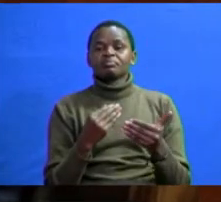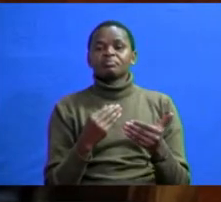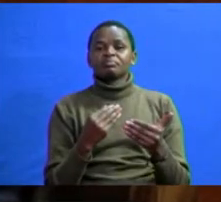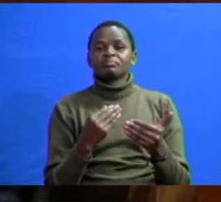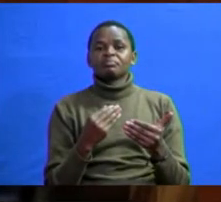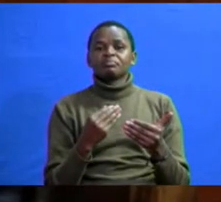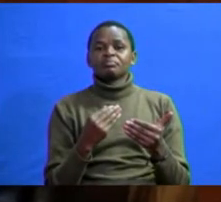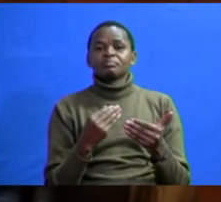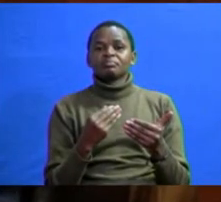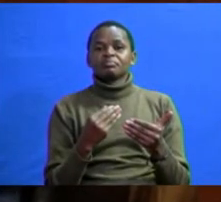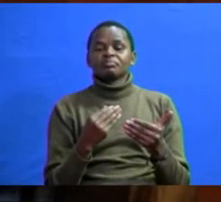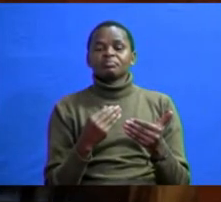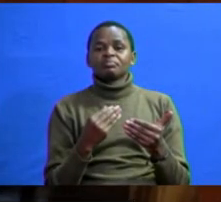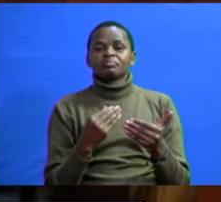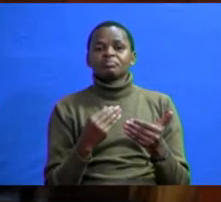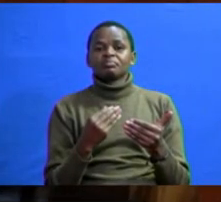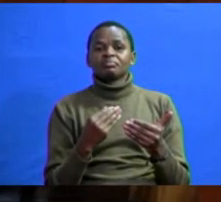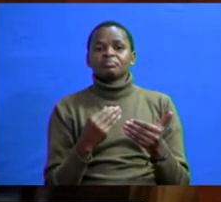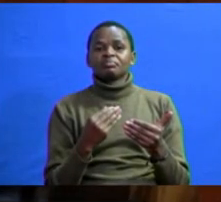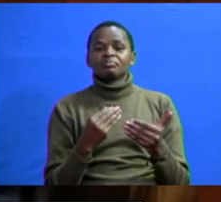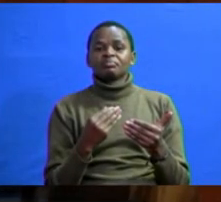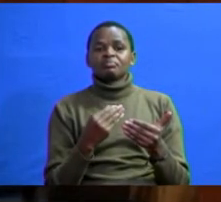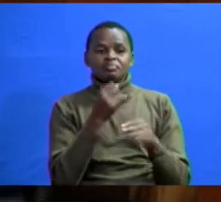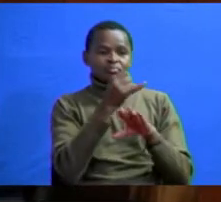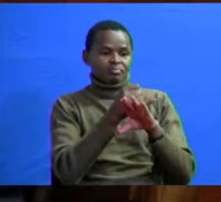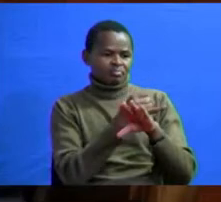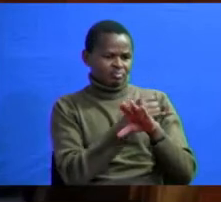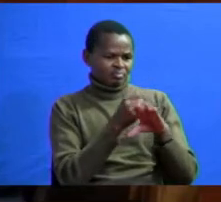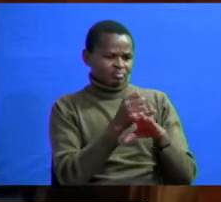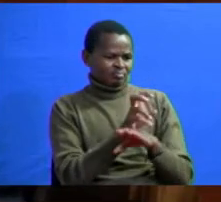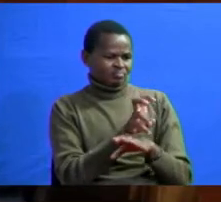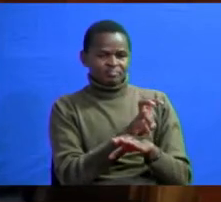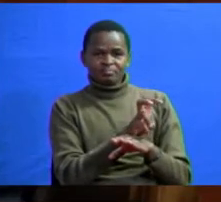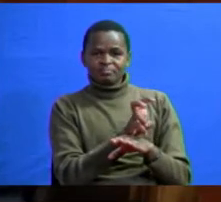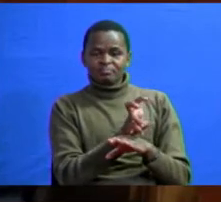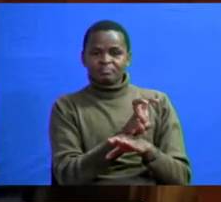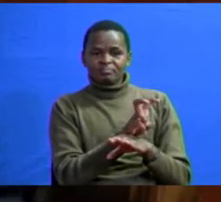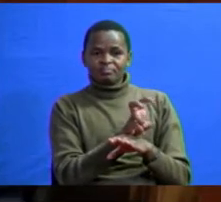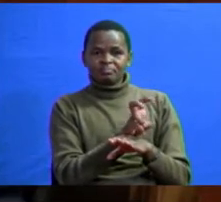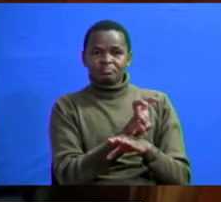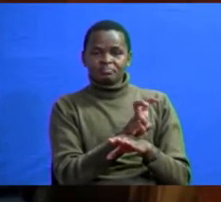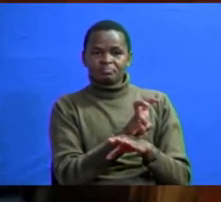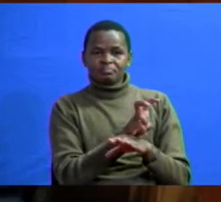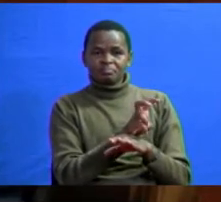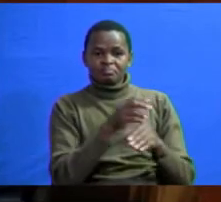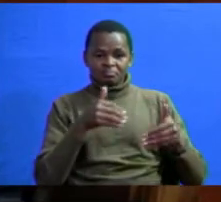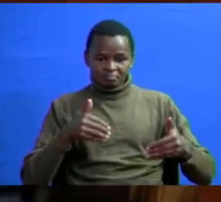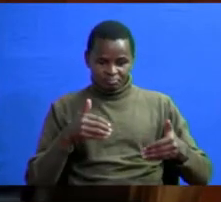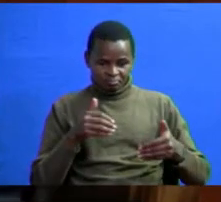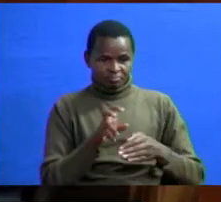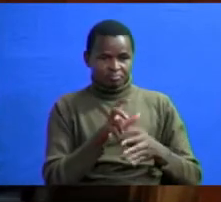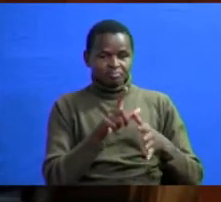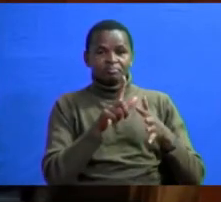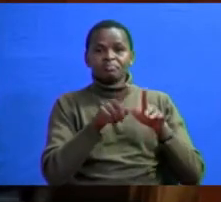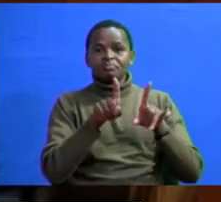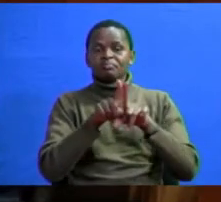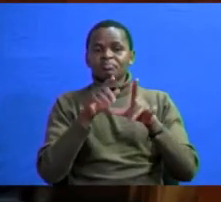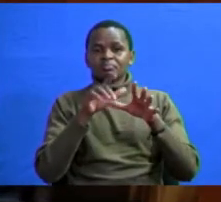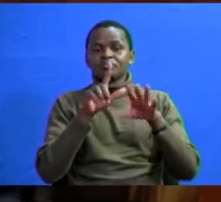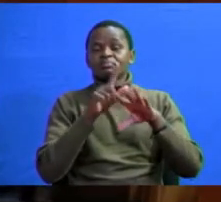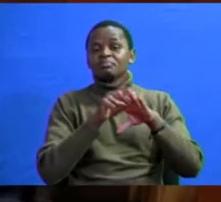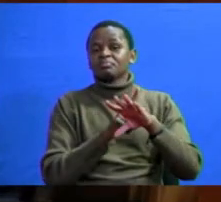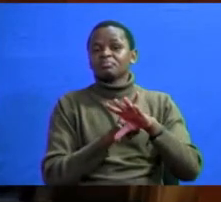the scouts would supervise the starvation, and in the